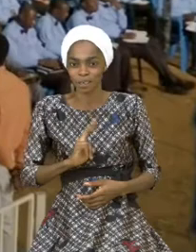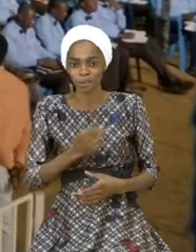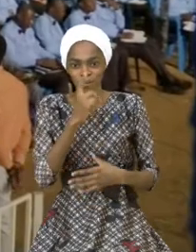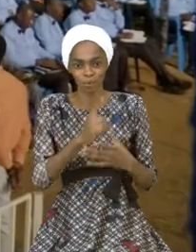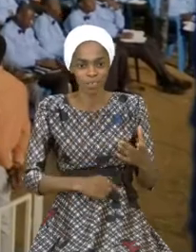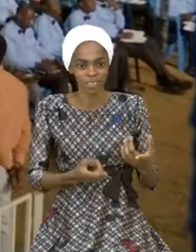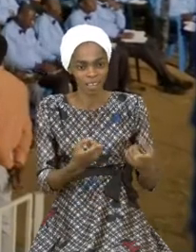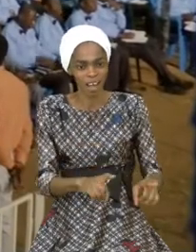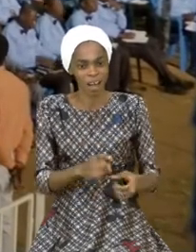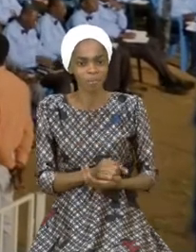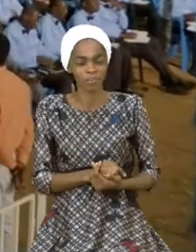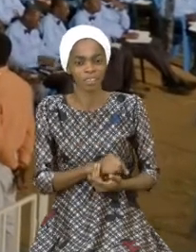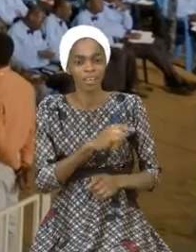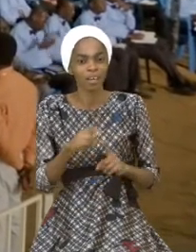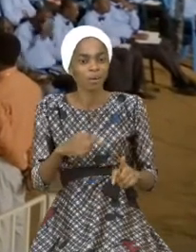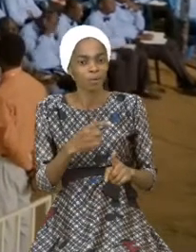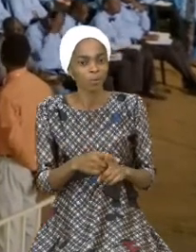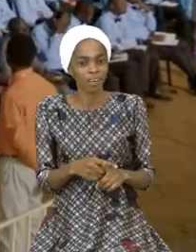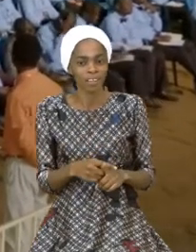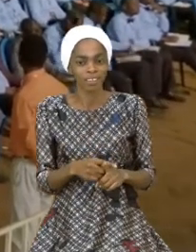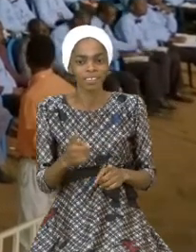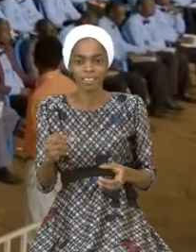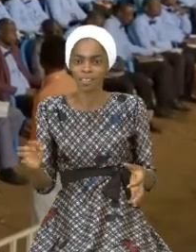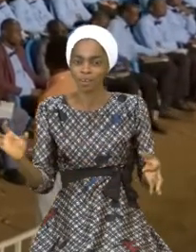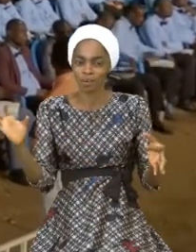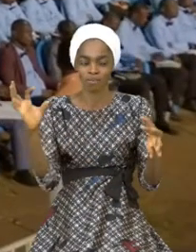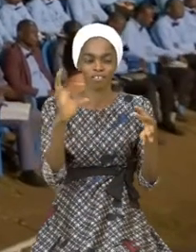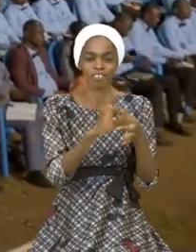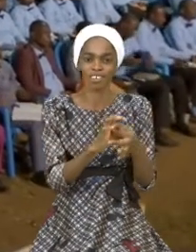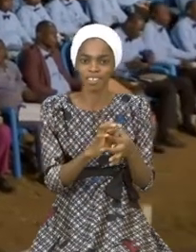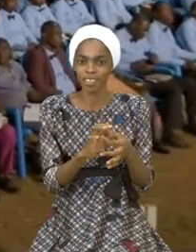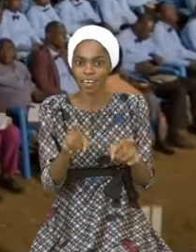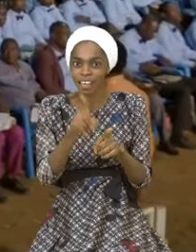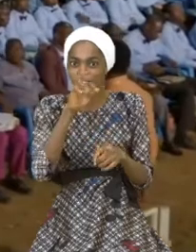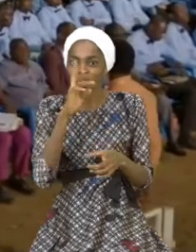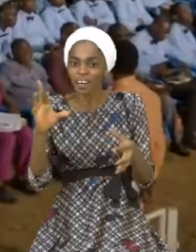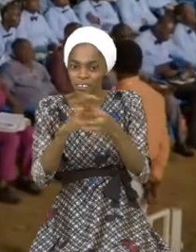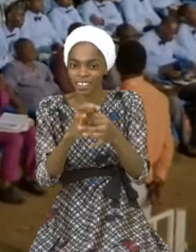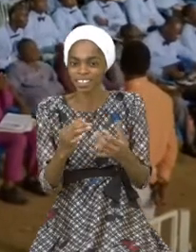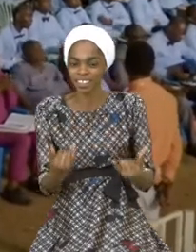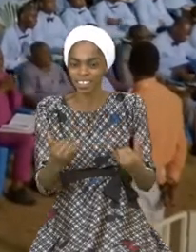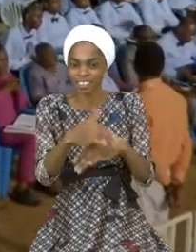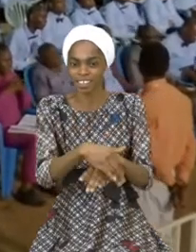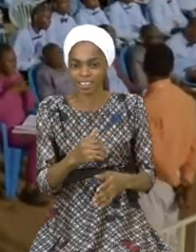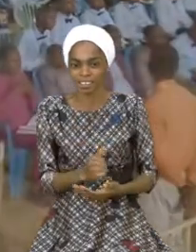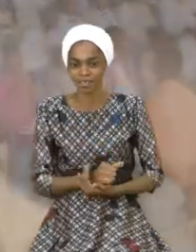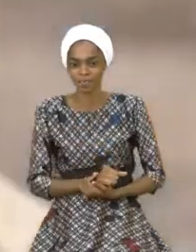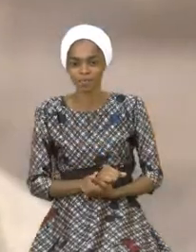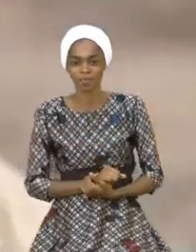happened when he connected like you are connecting tonight.